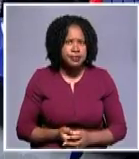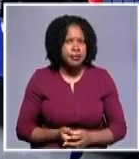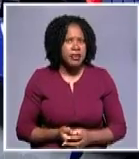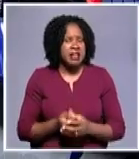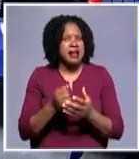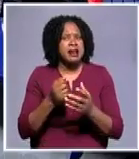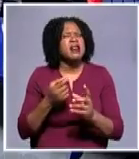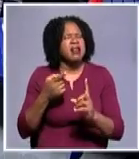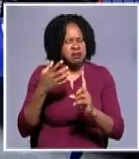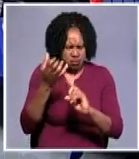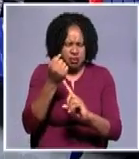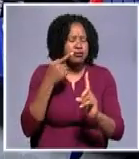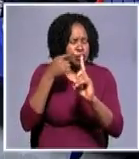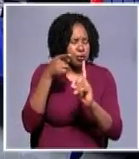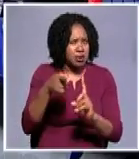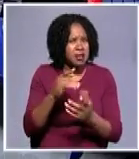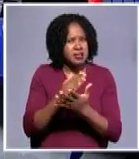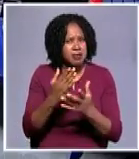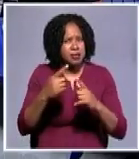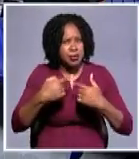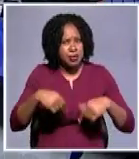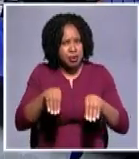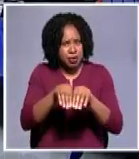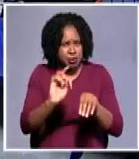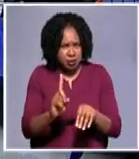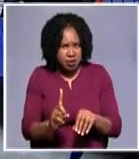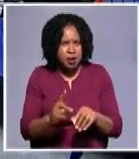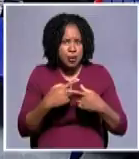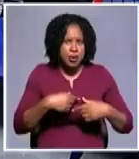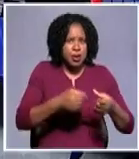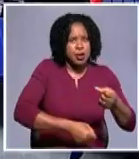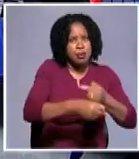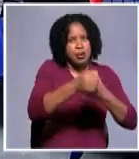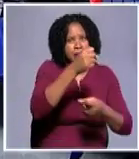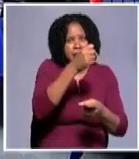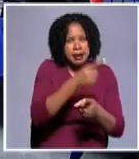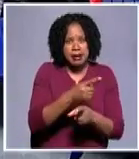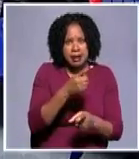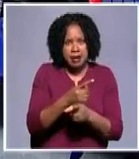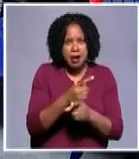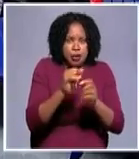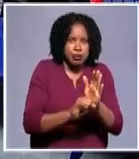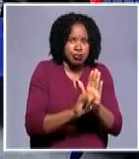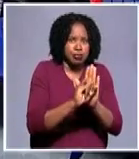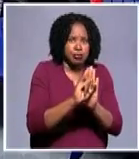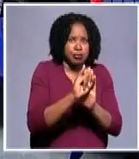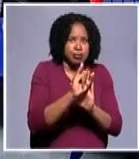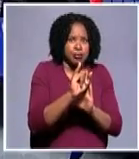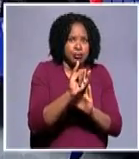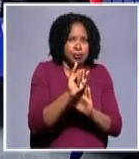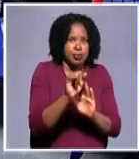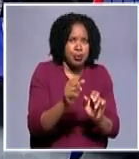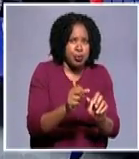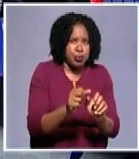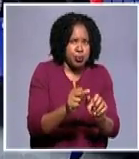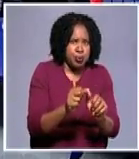the practical things that we are doing is we are supporting the government in improving the quality of care. And the